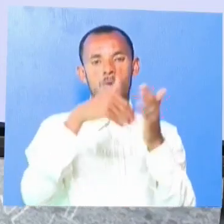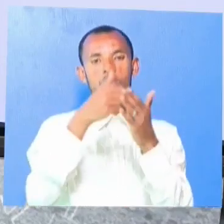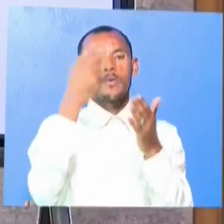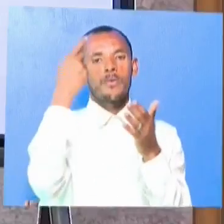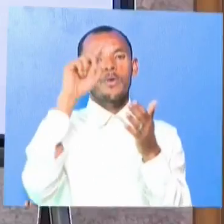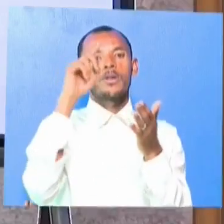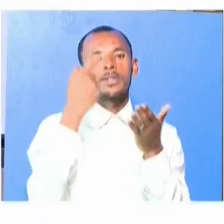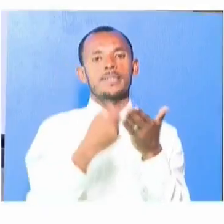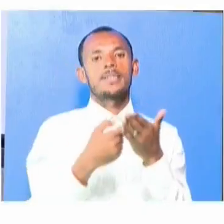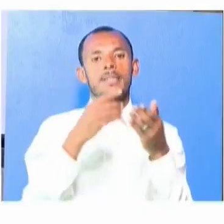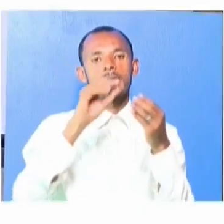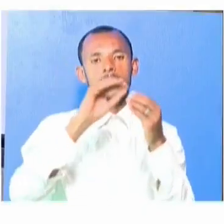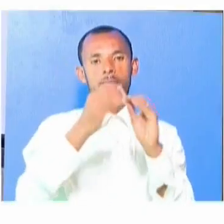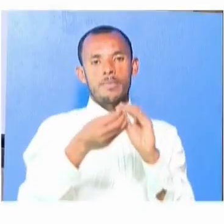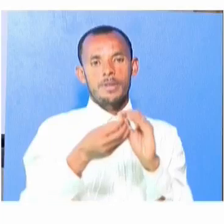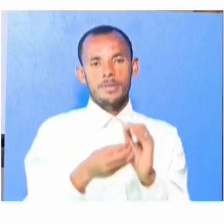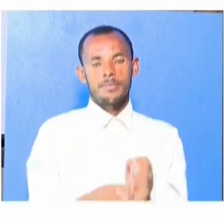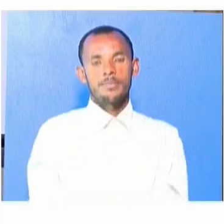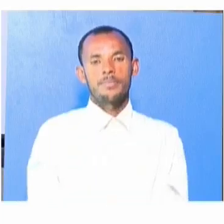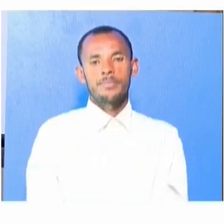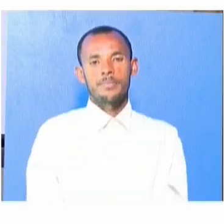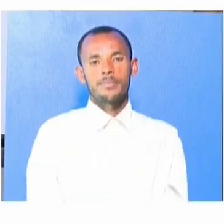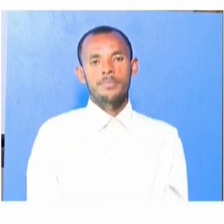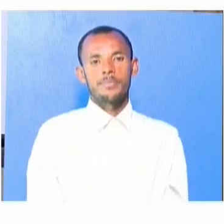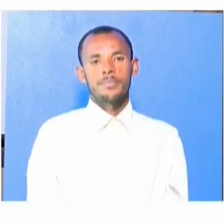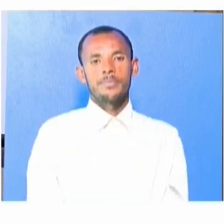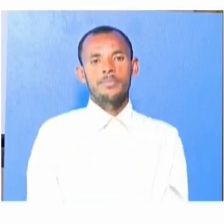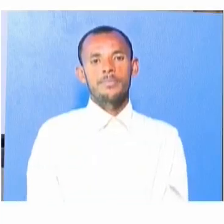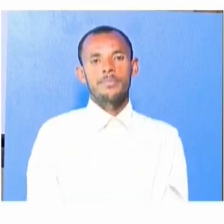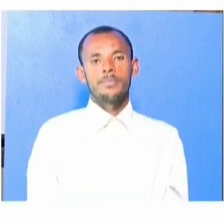example? Not.